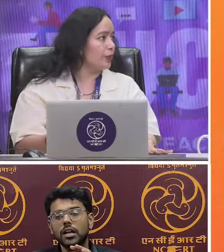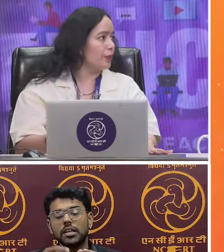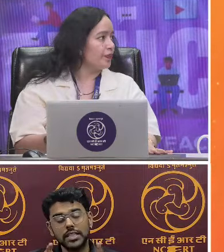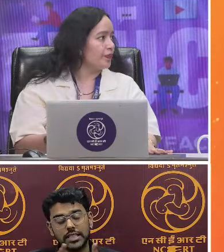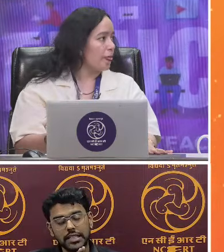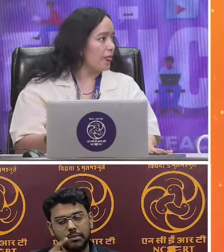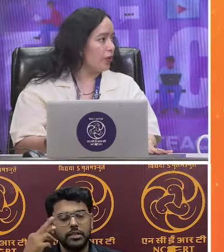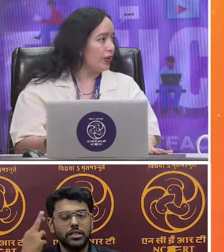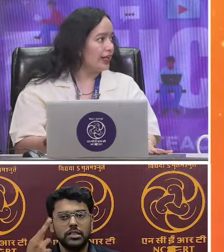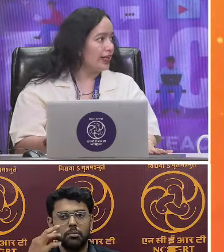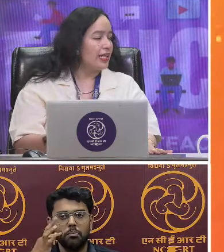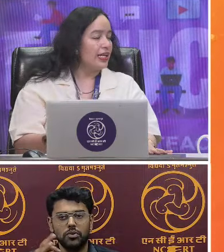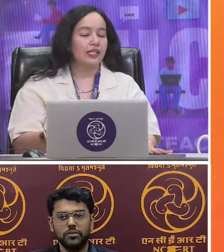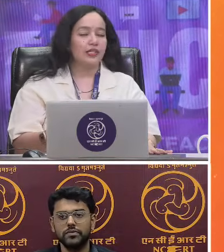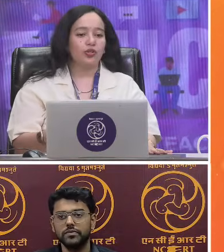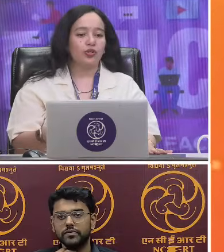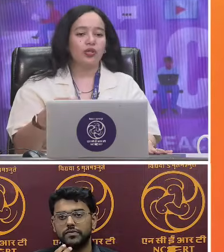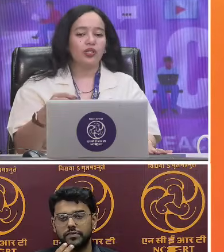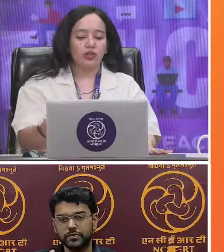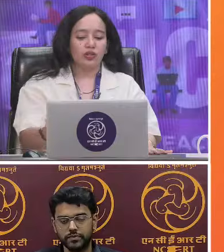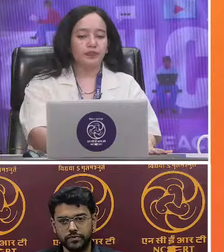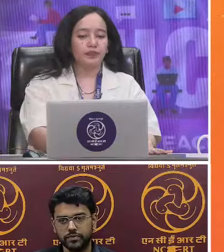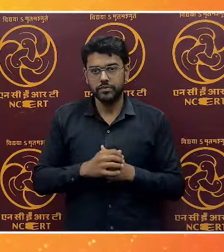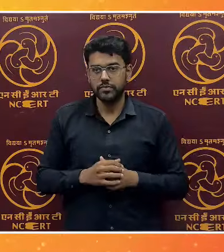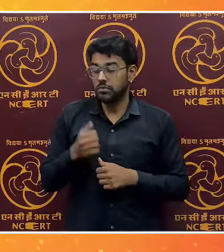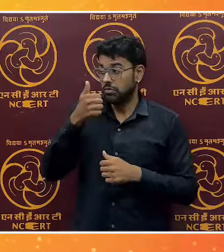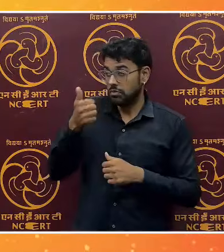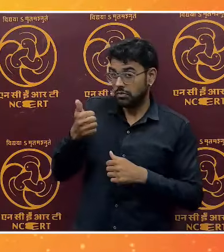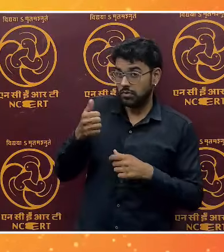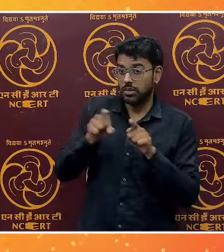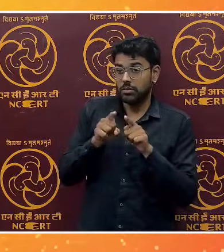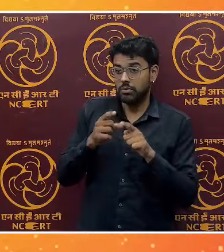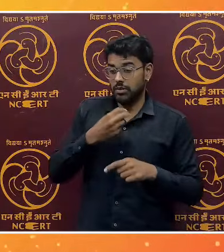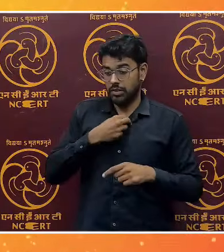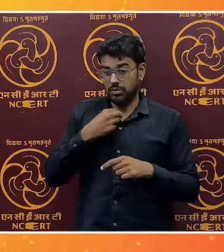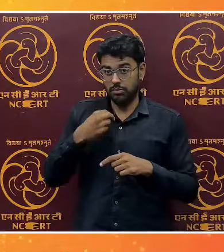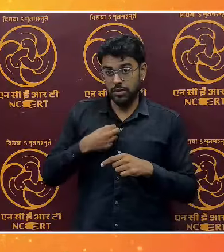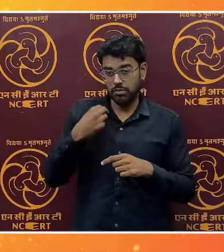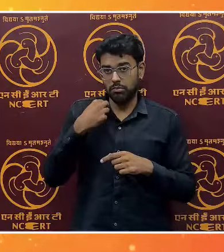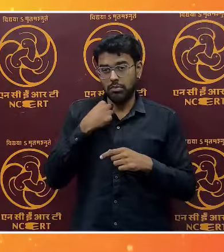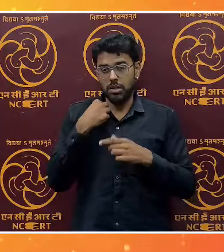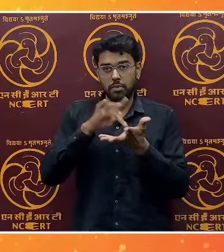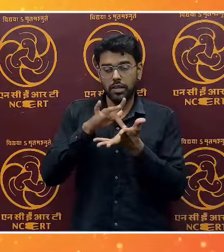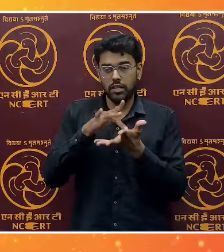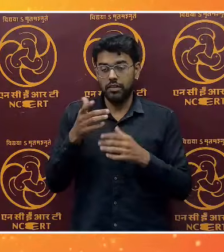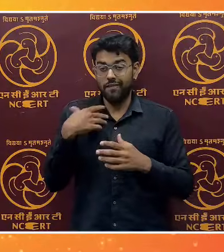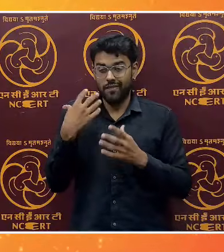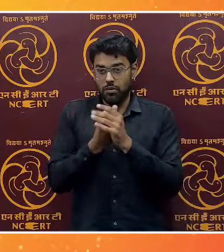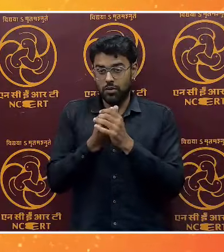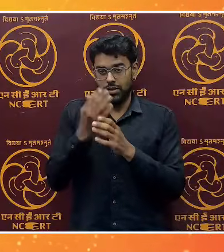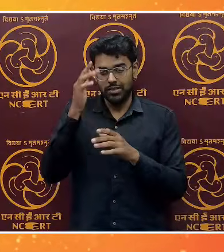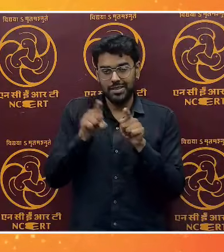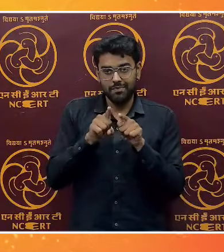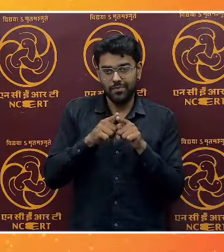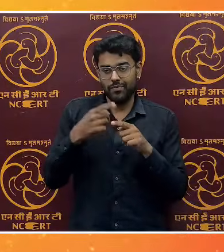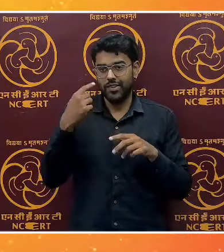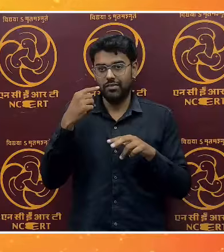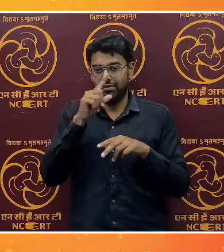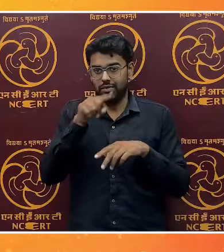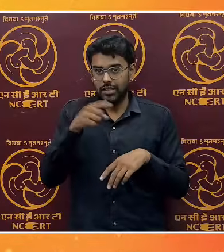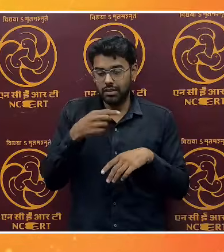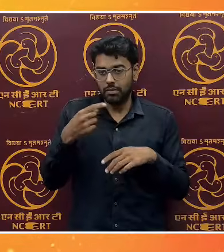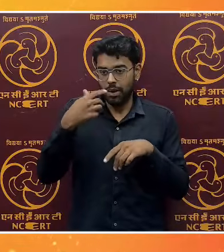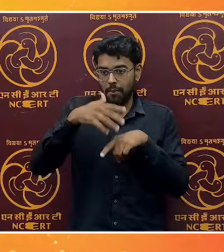role. Okay. Right. So where you are actually placing your microphone. Yes. And we need to also cancel out